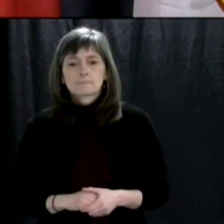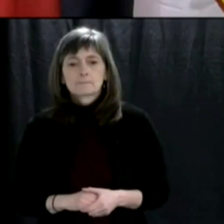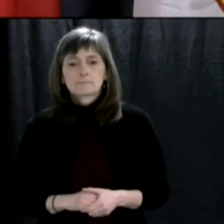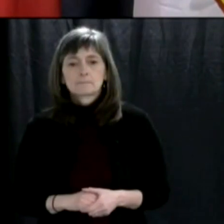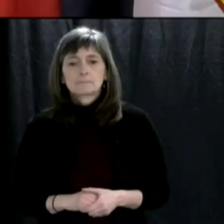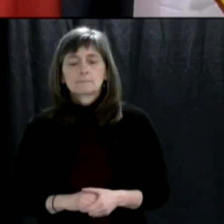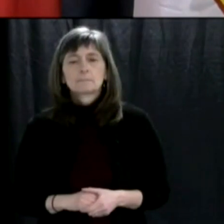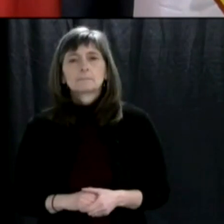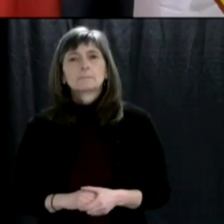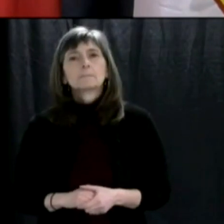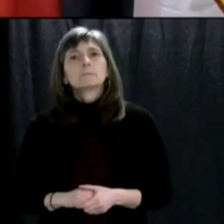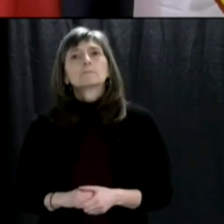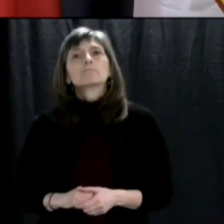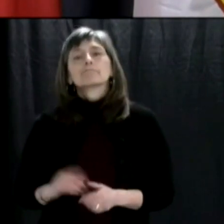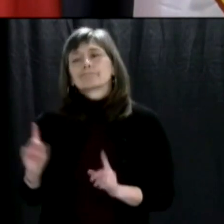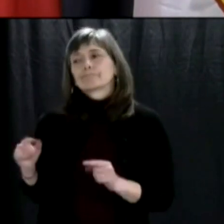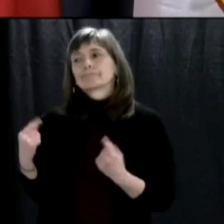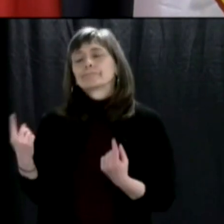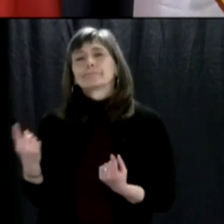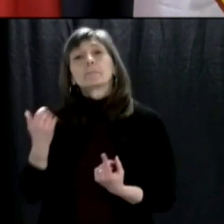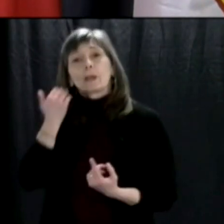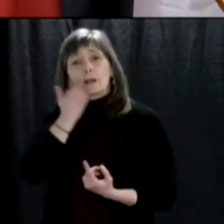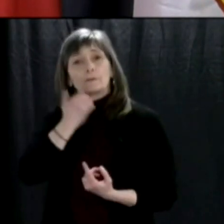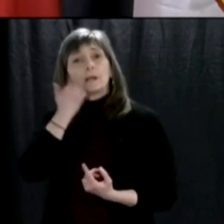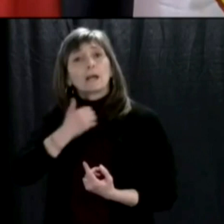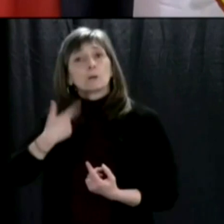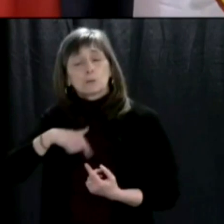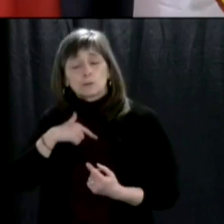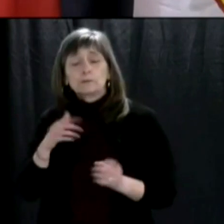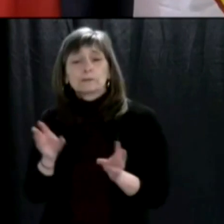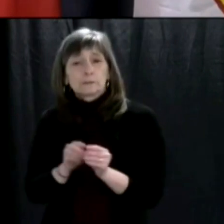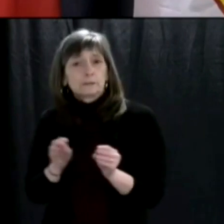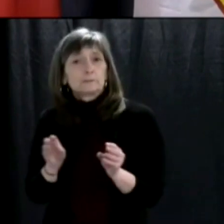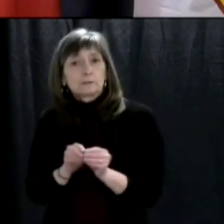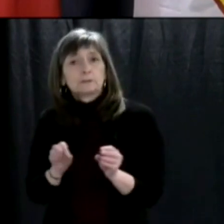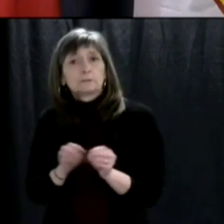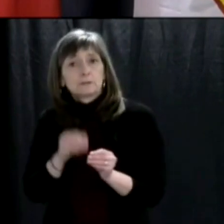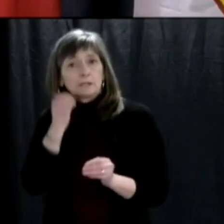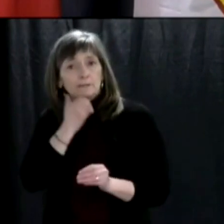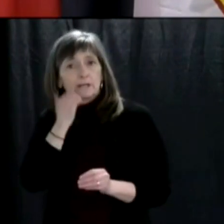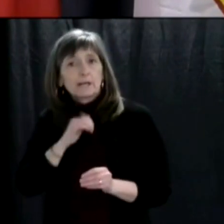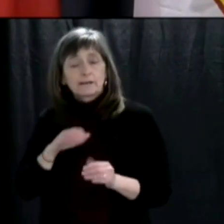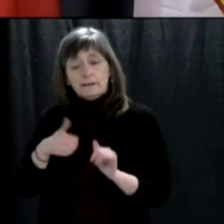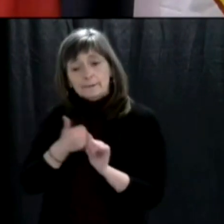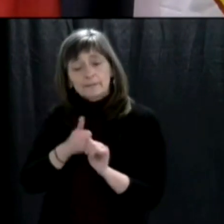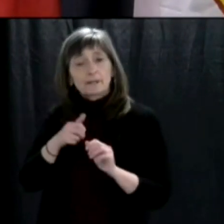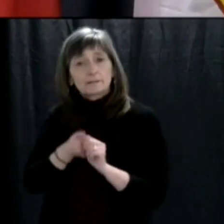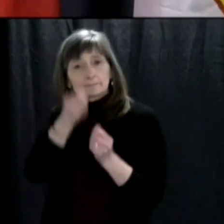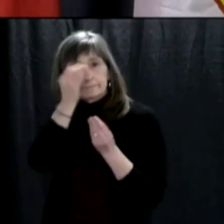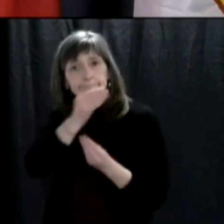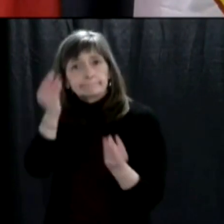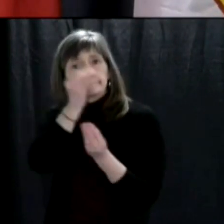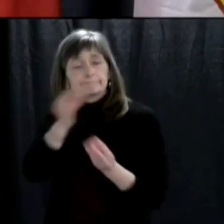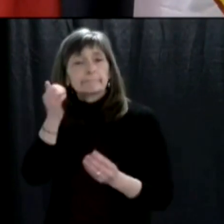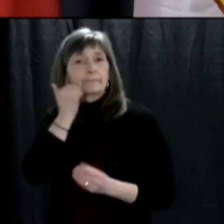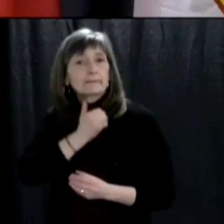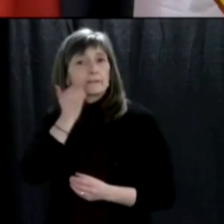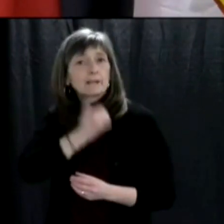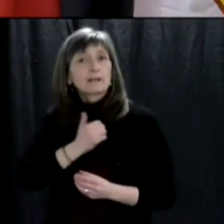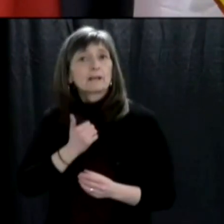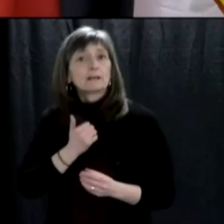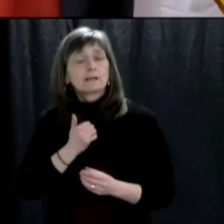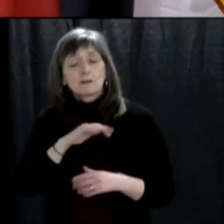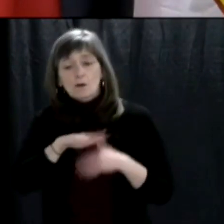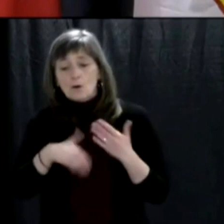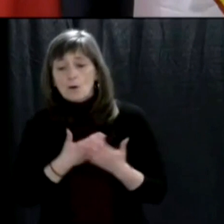As in the past and every day, we're continuing with our regular meetings, our updates every day with our health officials and our all-party